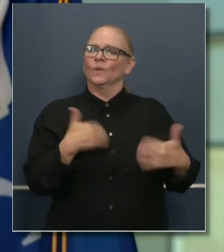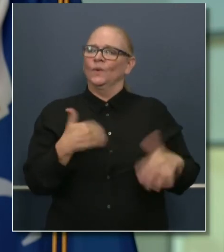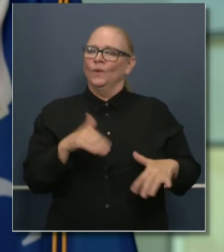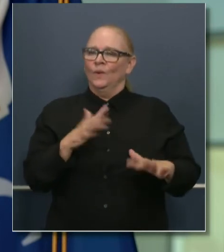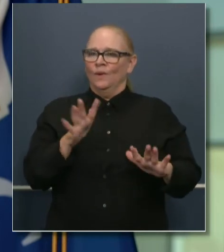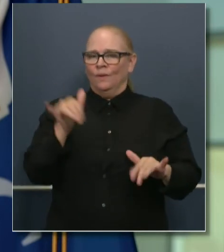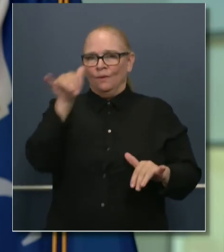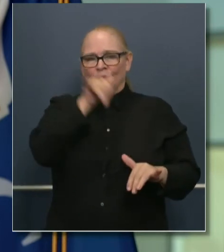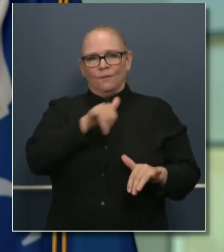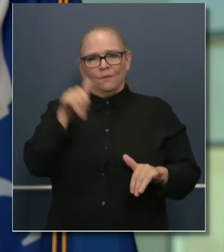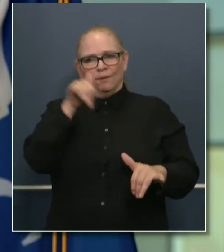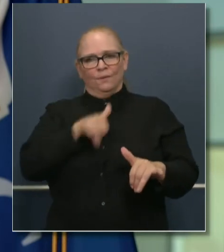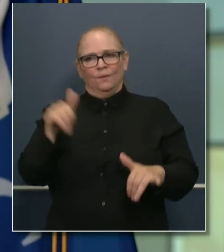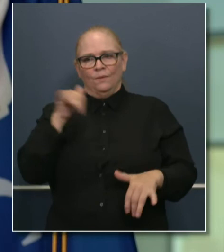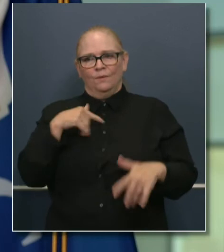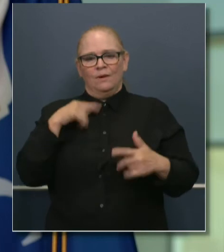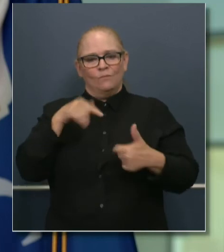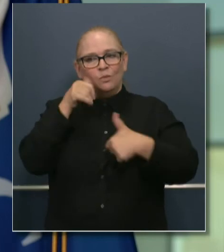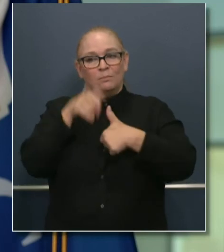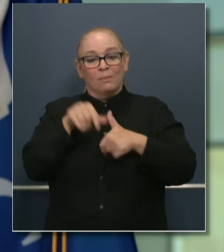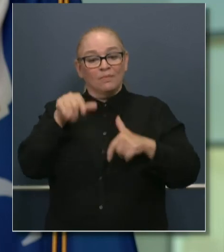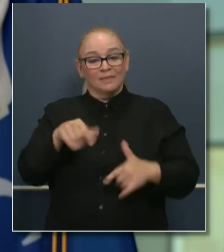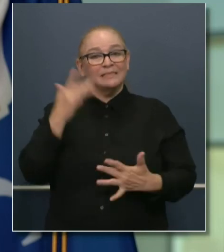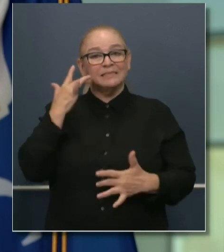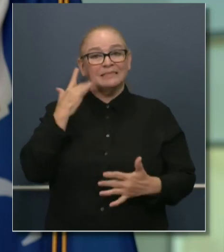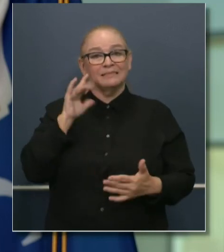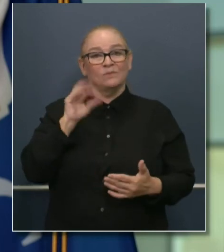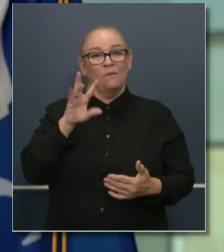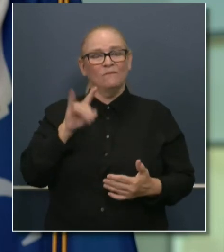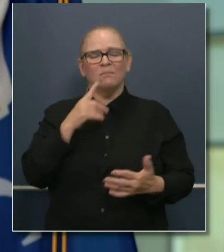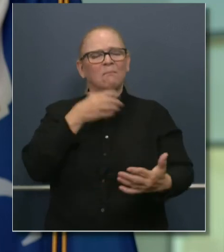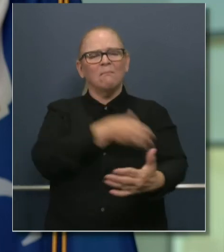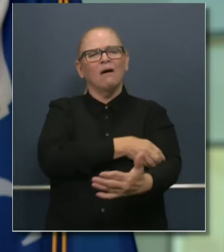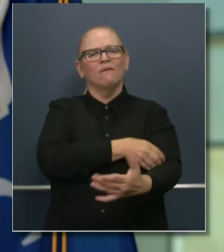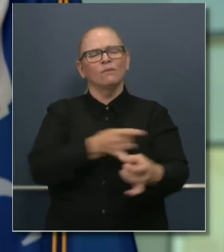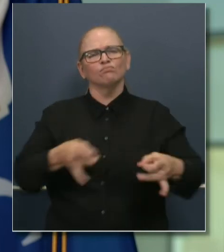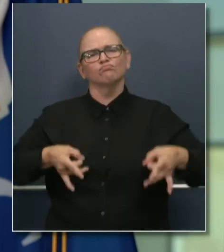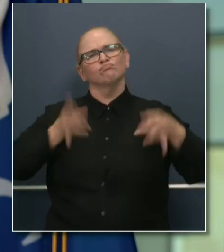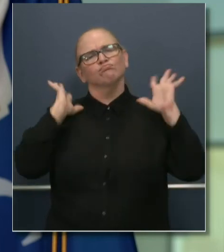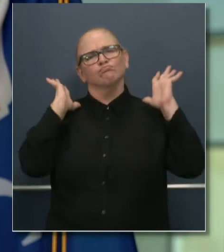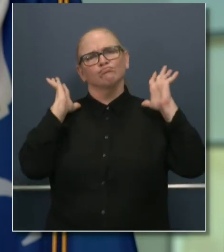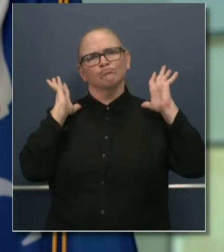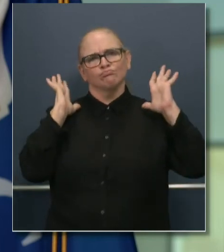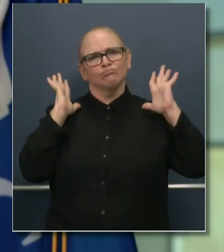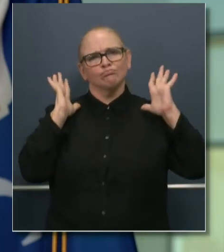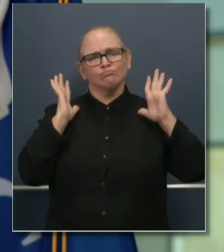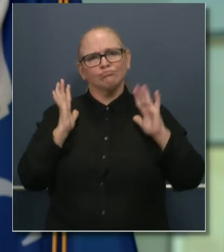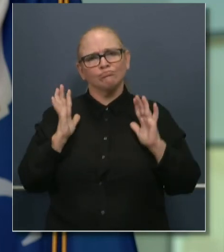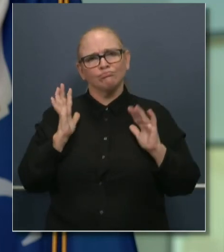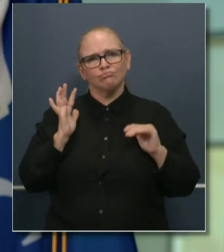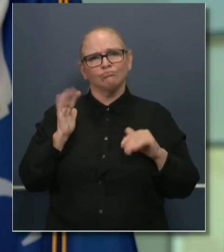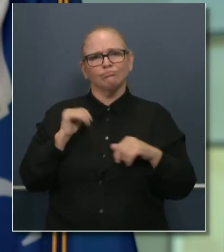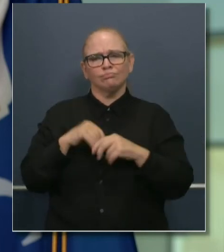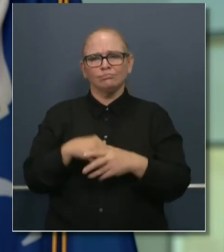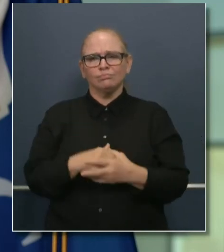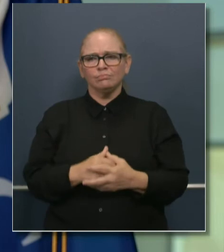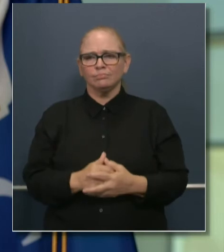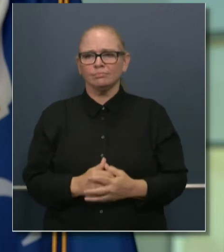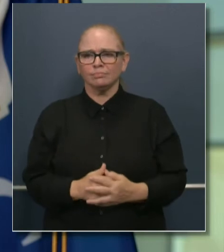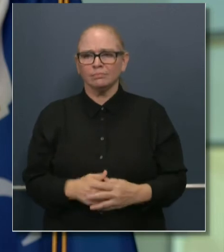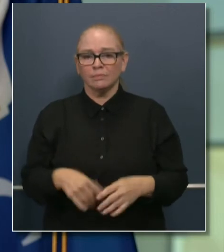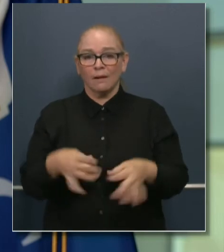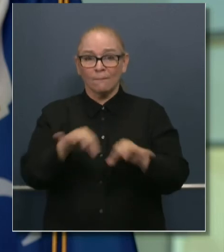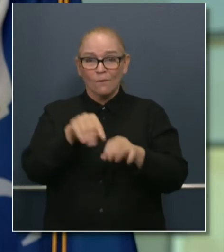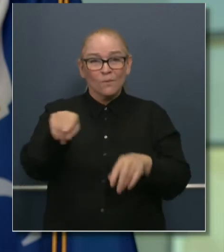of how powerful and impactful and deadly this disease remains to be, and how important it is